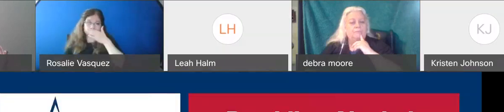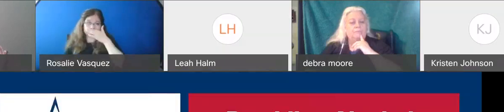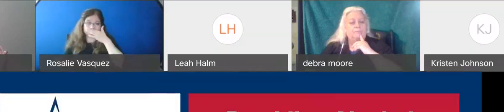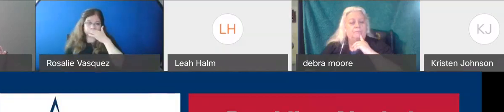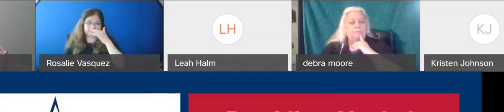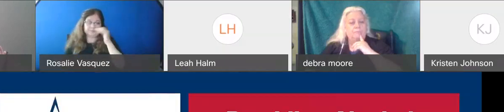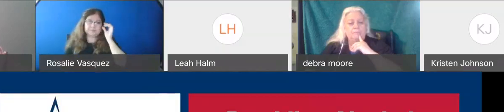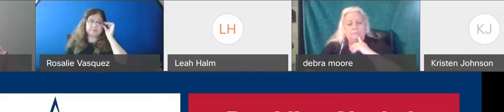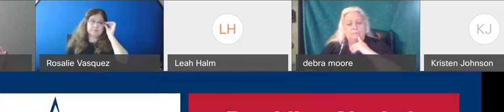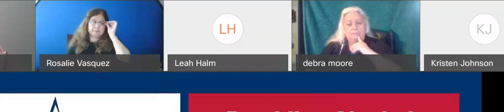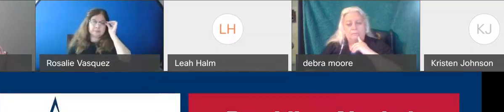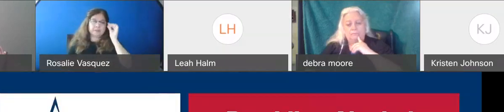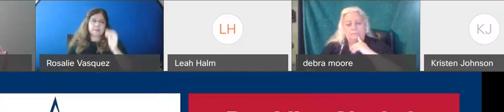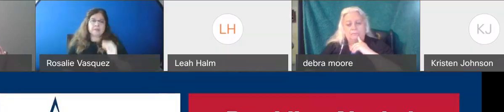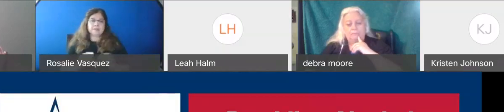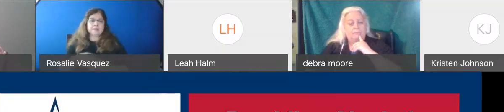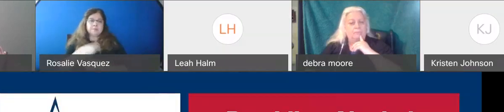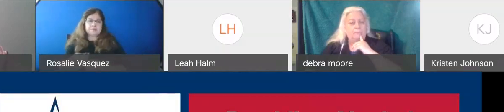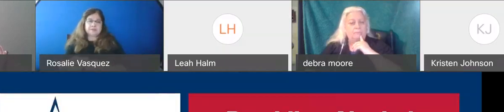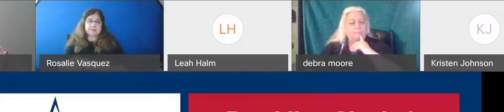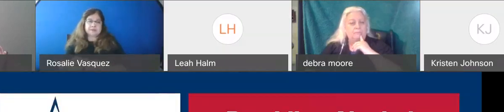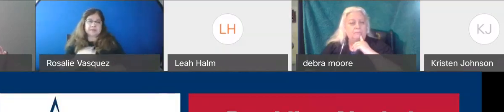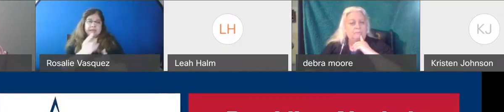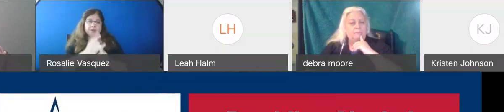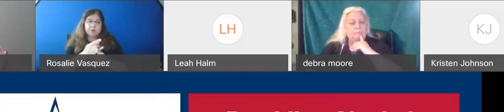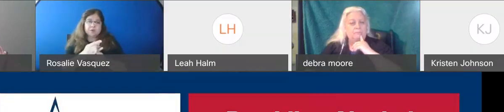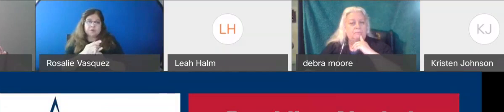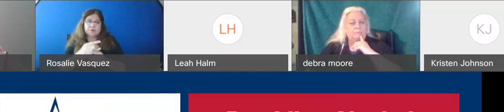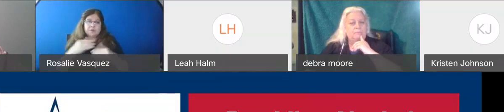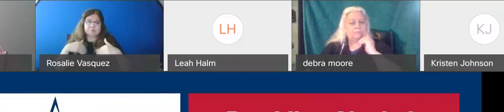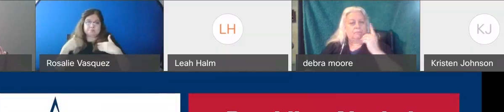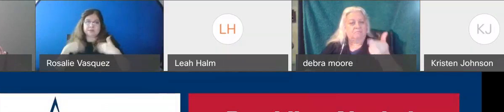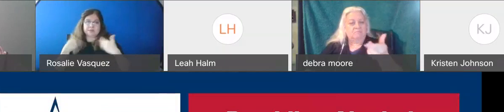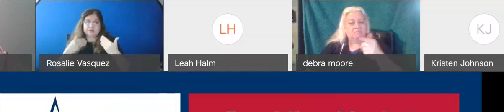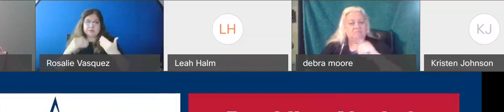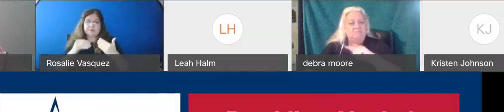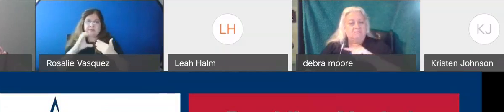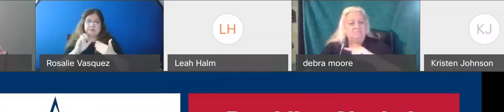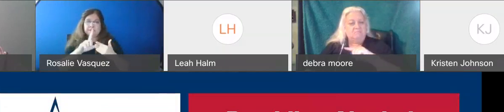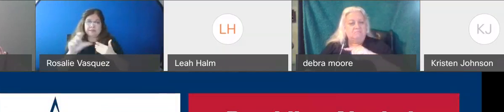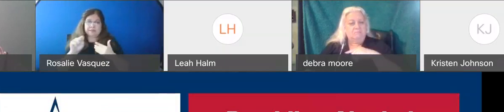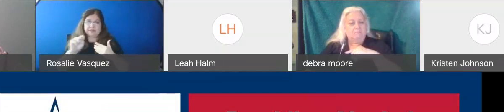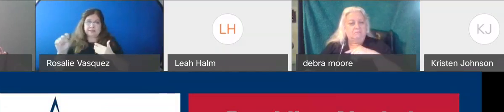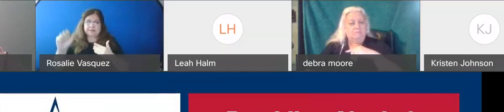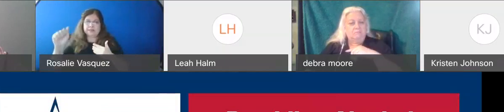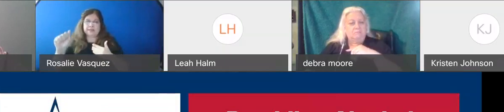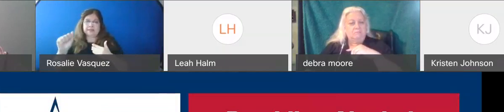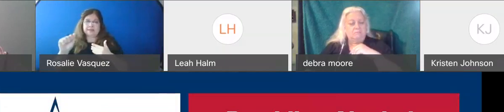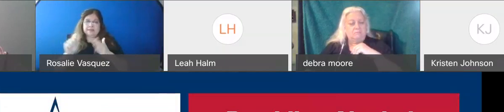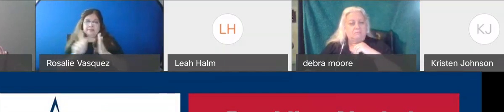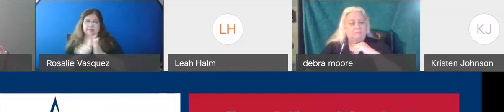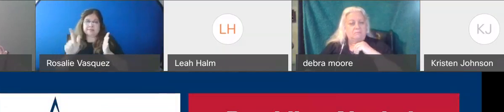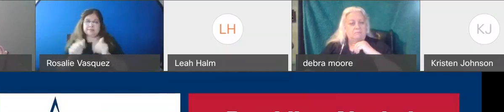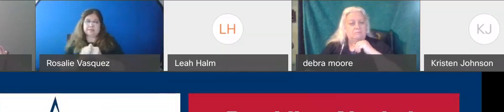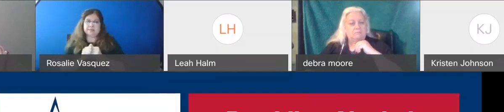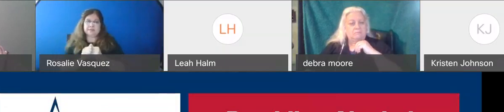All right. Providing alcohol to minors. This is a Class A misdemeanor, and it is punishable to a